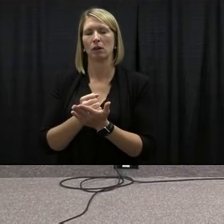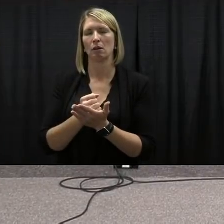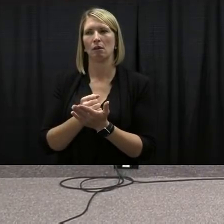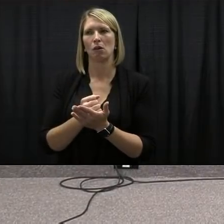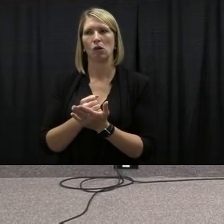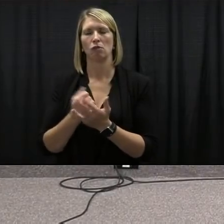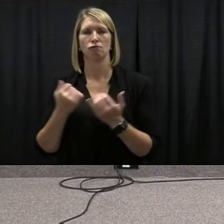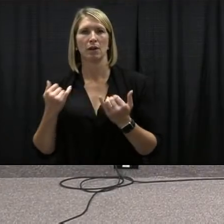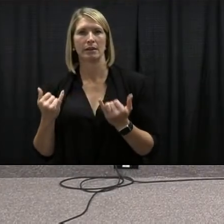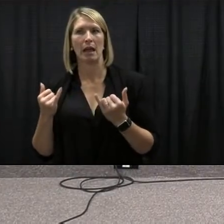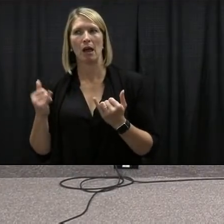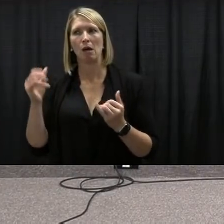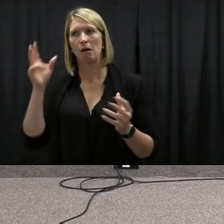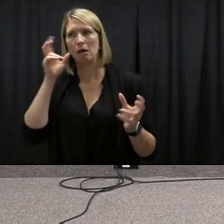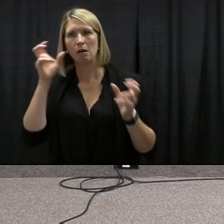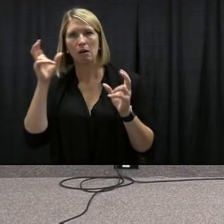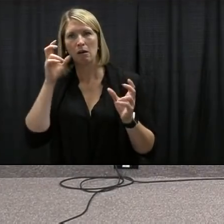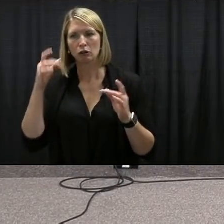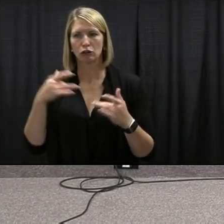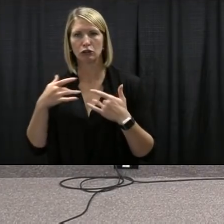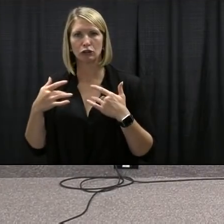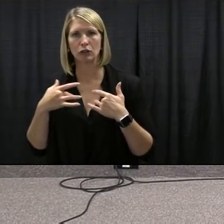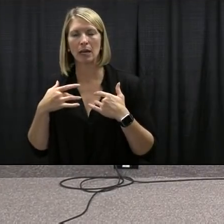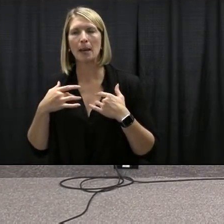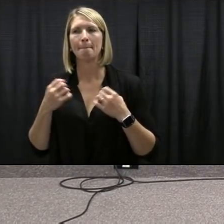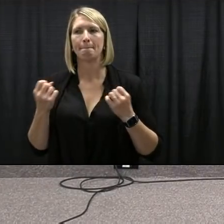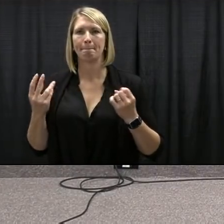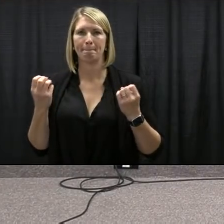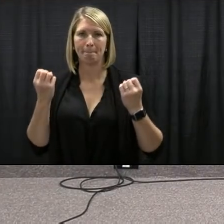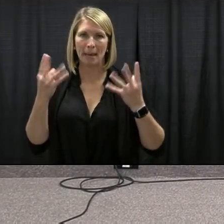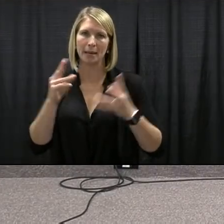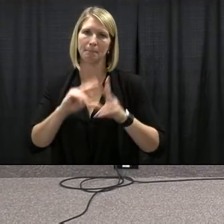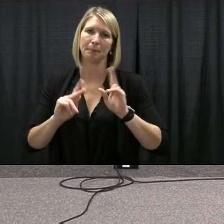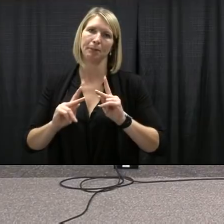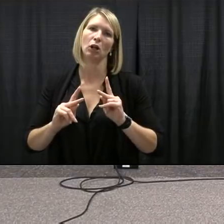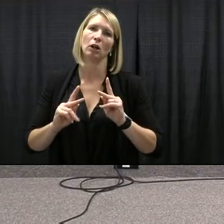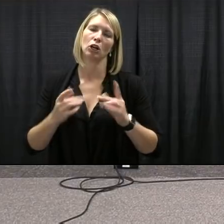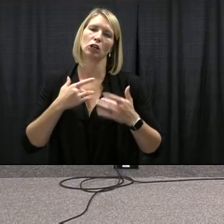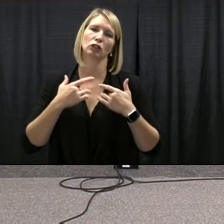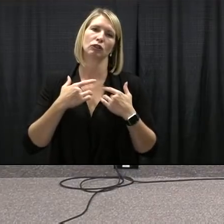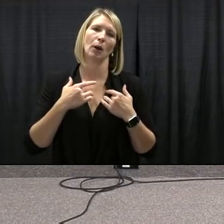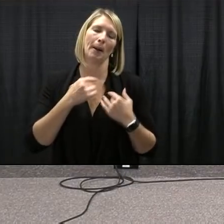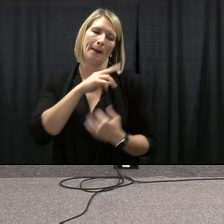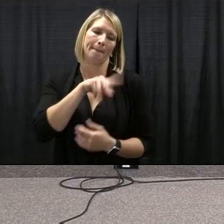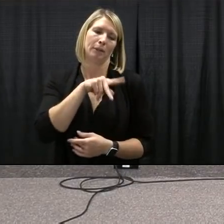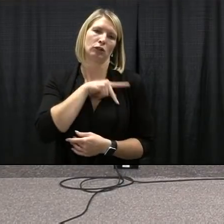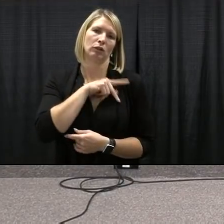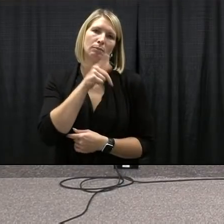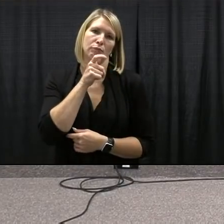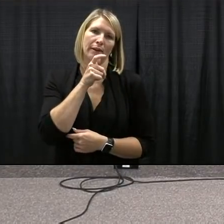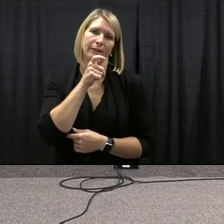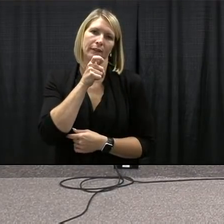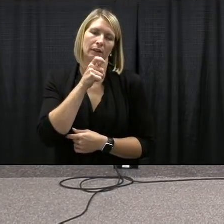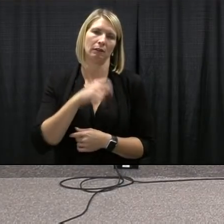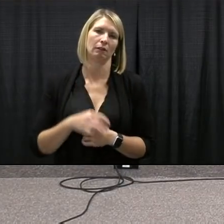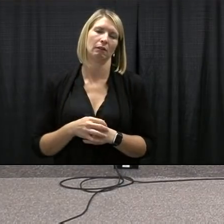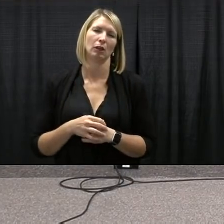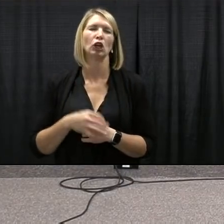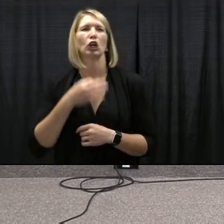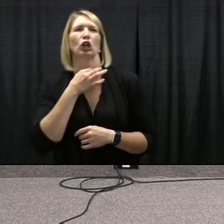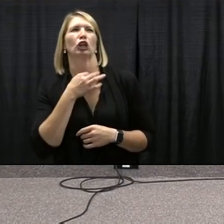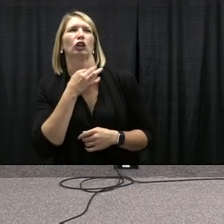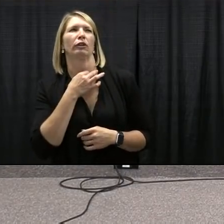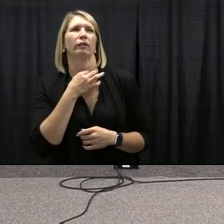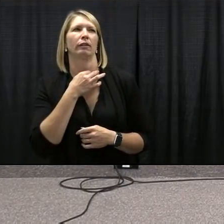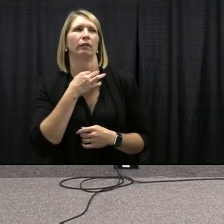them comes from people who are concerned about privacy. Minister Studley, I was wondering if you could tell us about your conversations with privacy